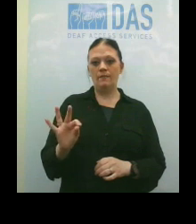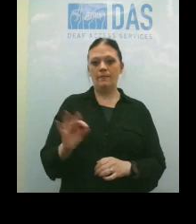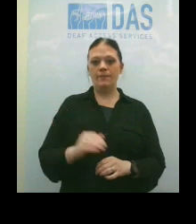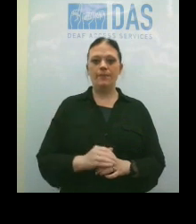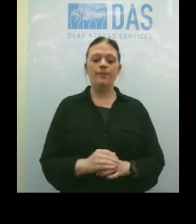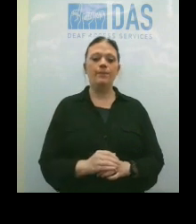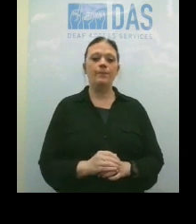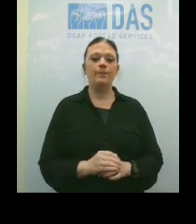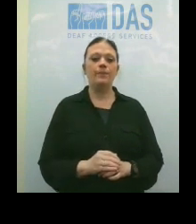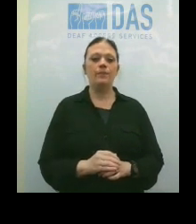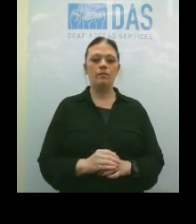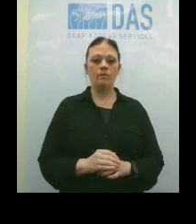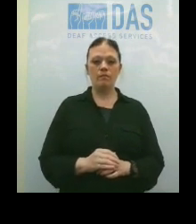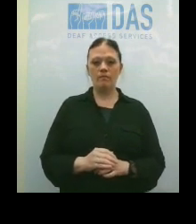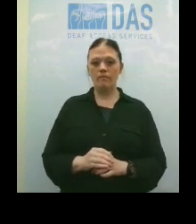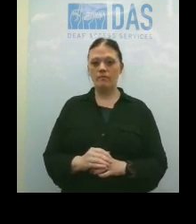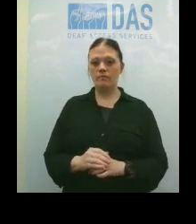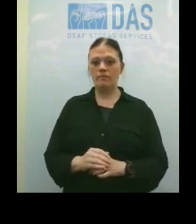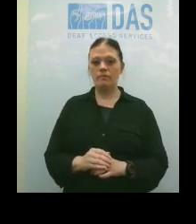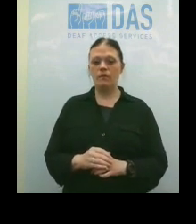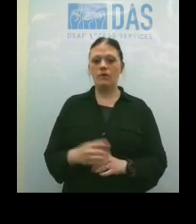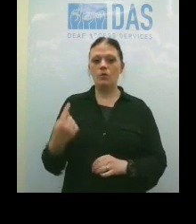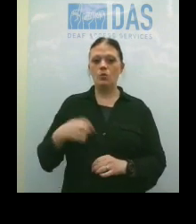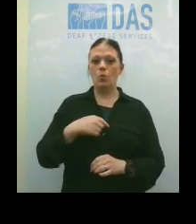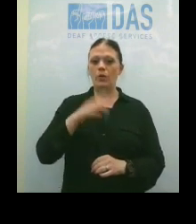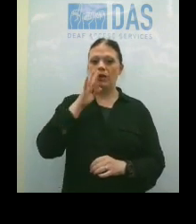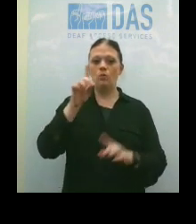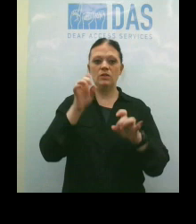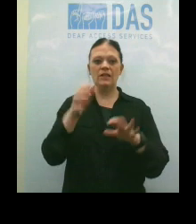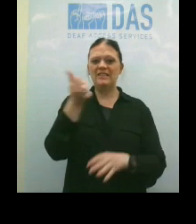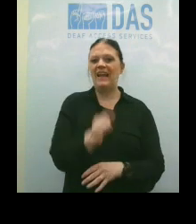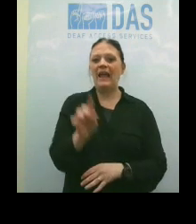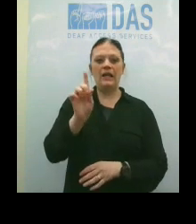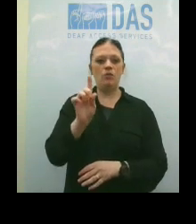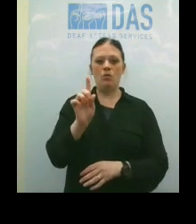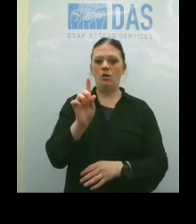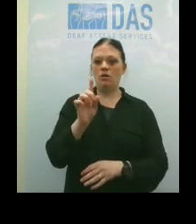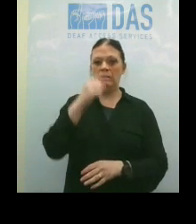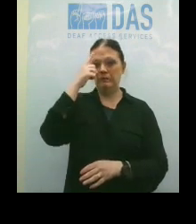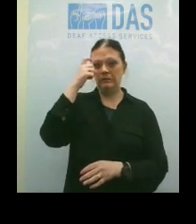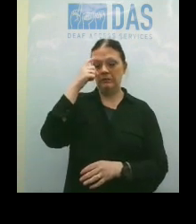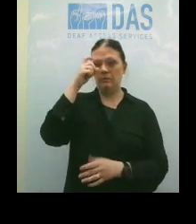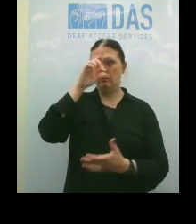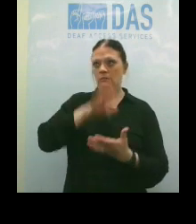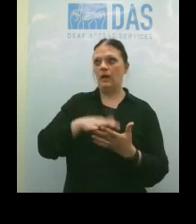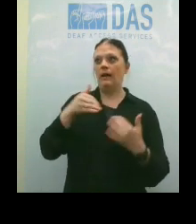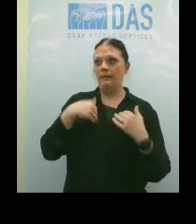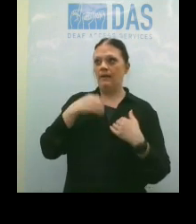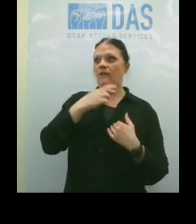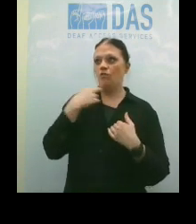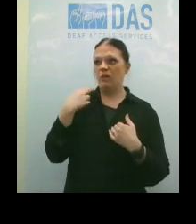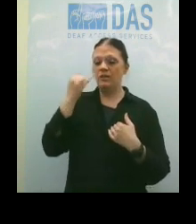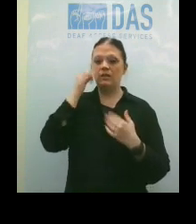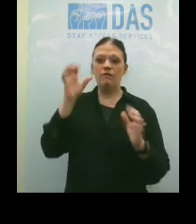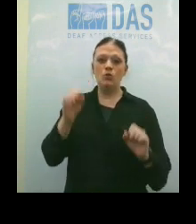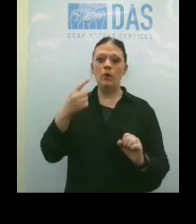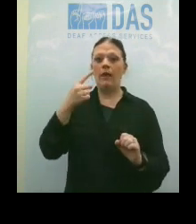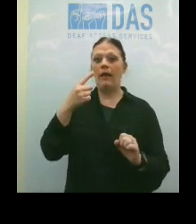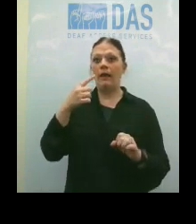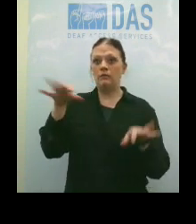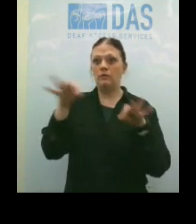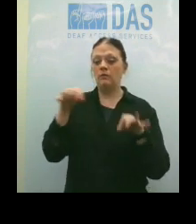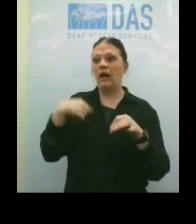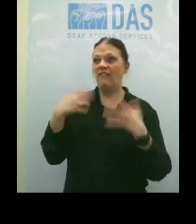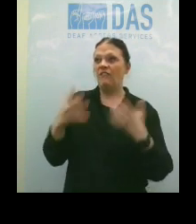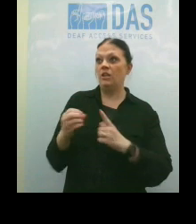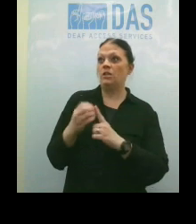716-858-2929. And we will test anybody who believes that they're at risk, whether they can tell us if they've been exposed, whether they